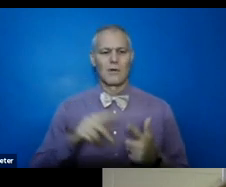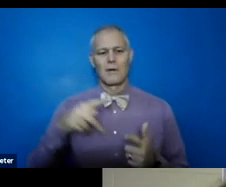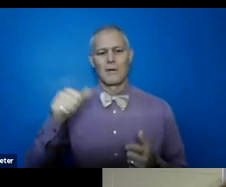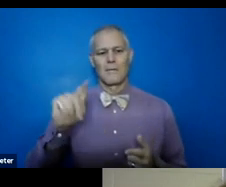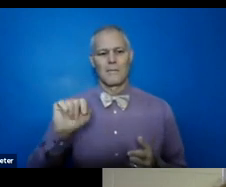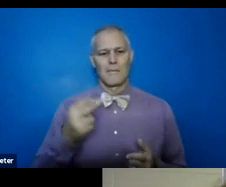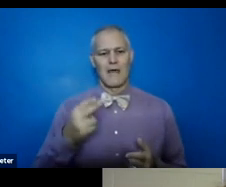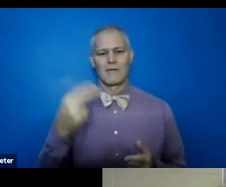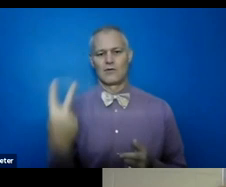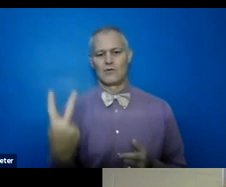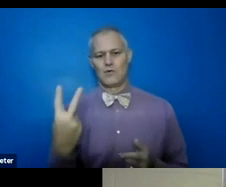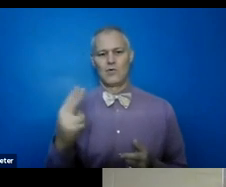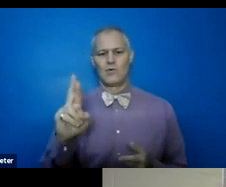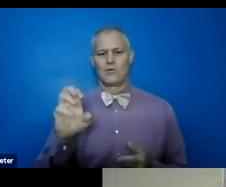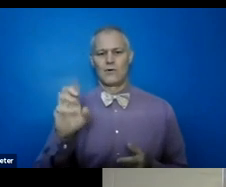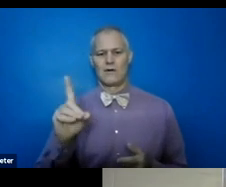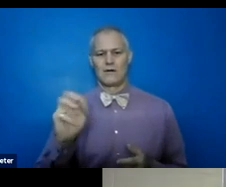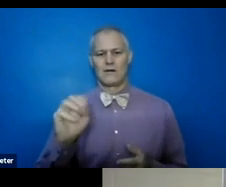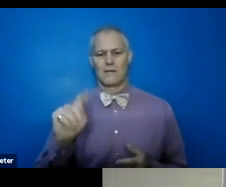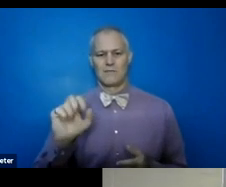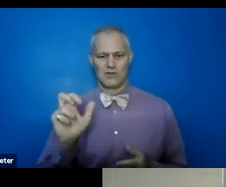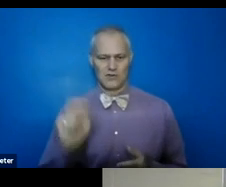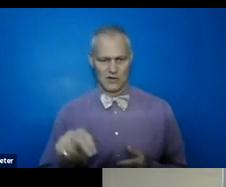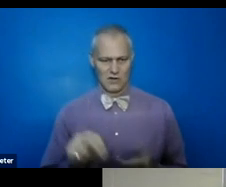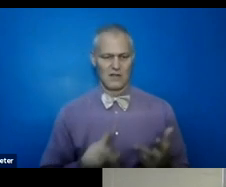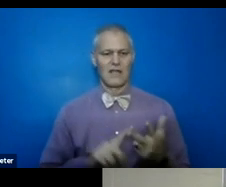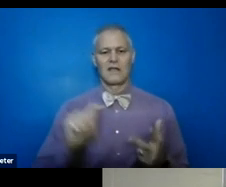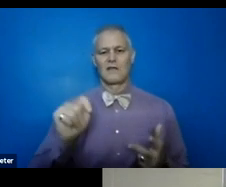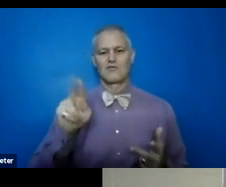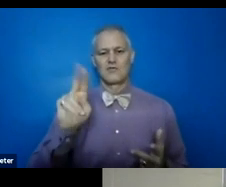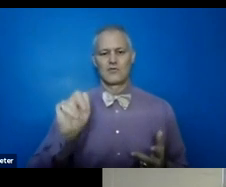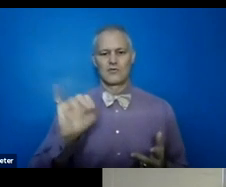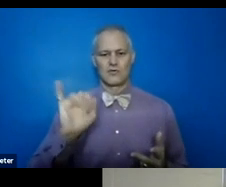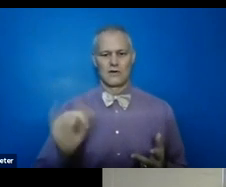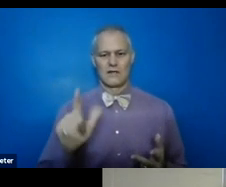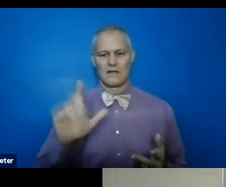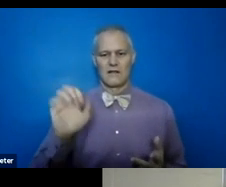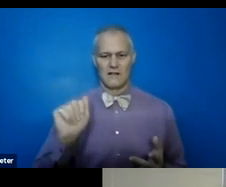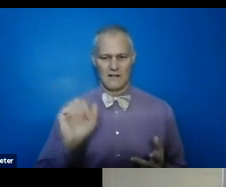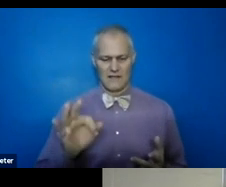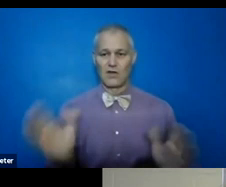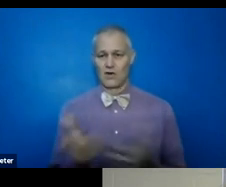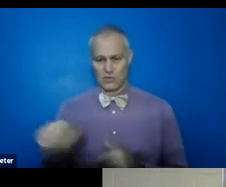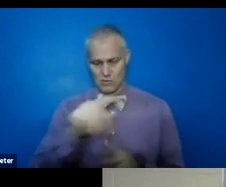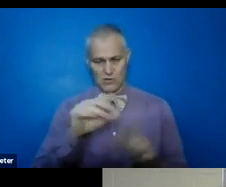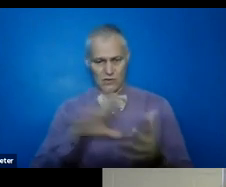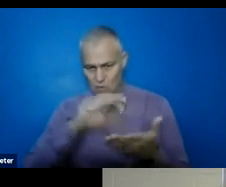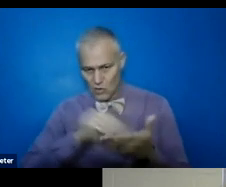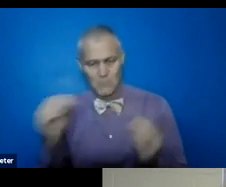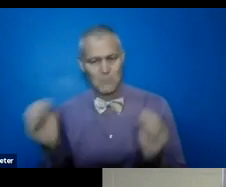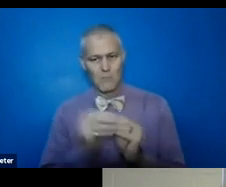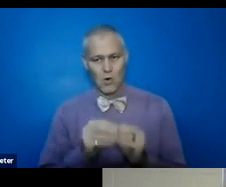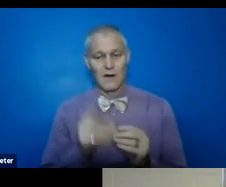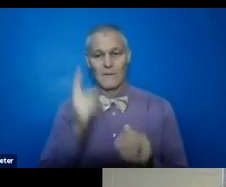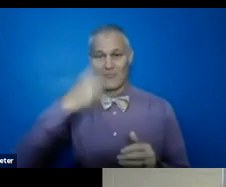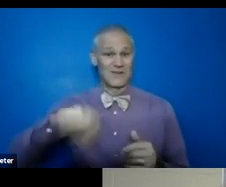course, post all of that on the website and then also on social media. So I encourage you to learn more about them. And next week is